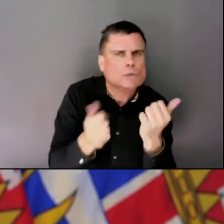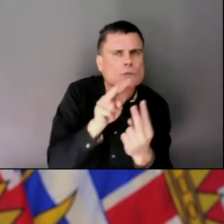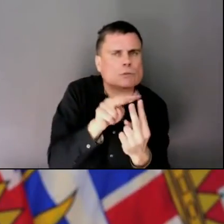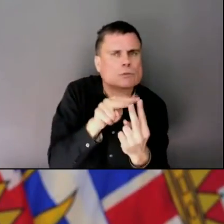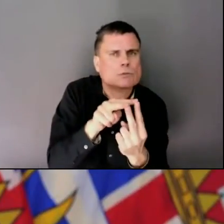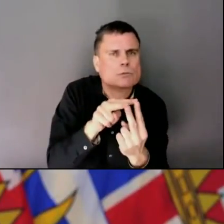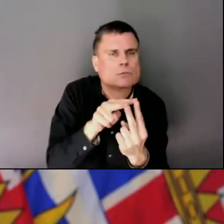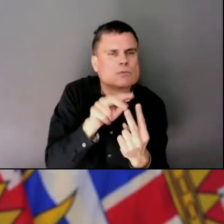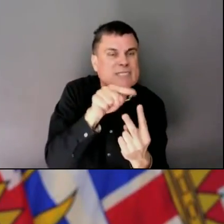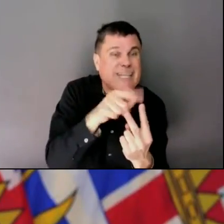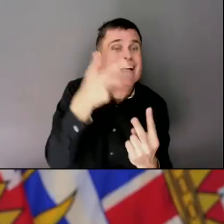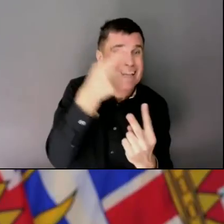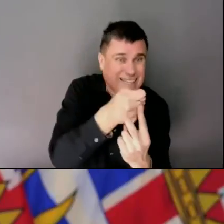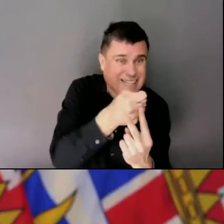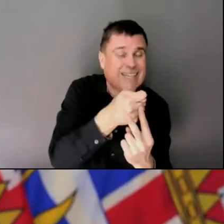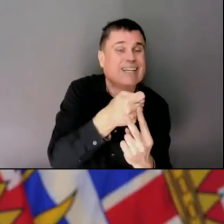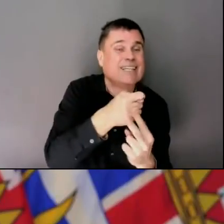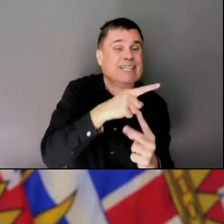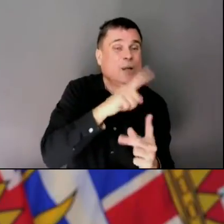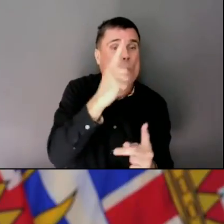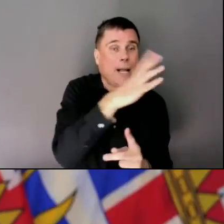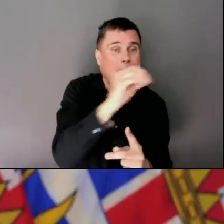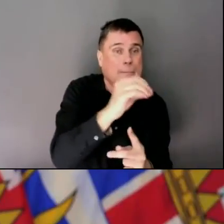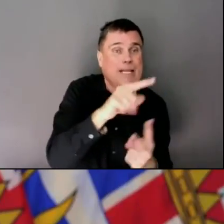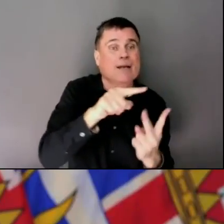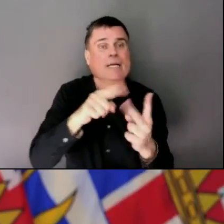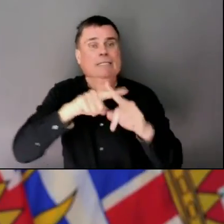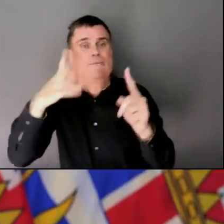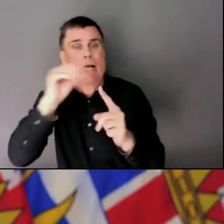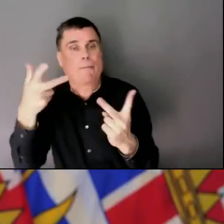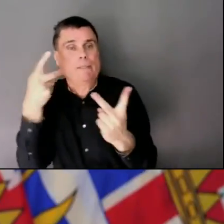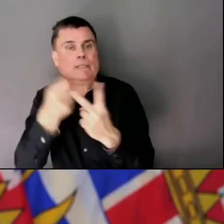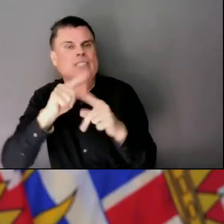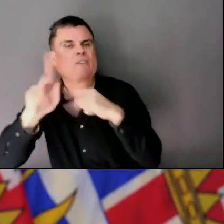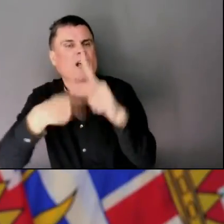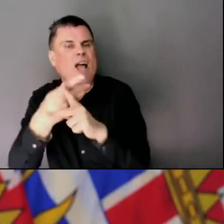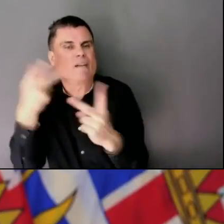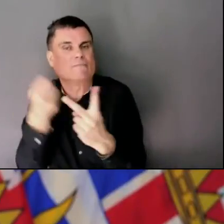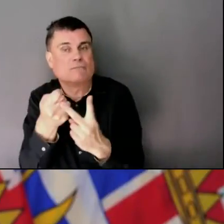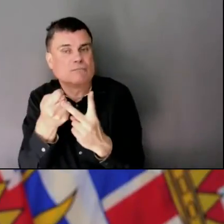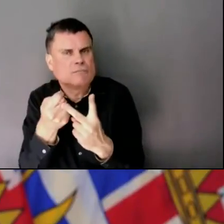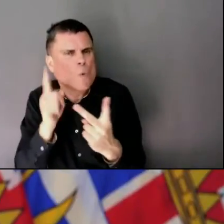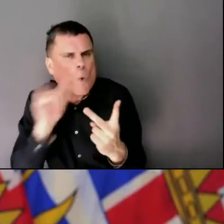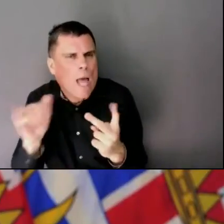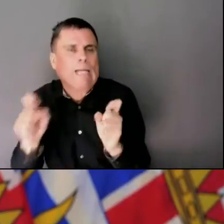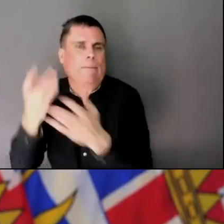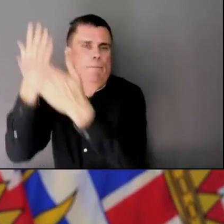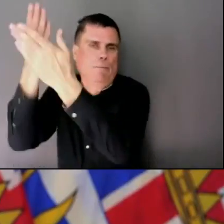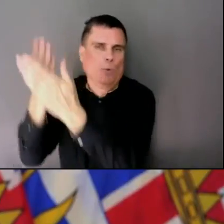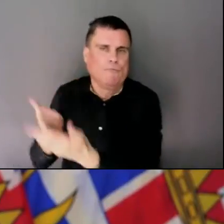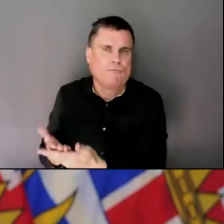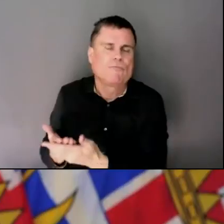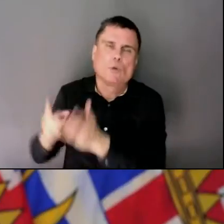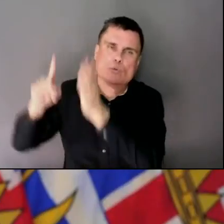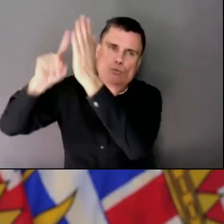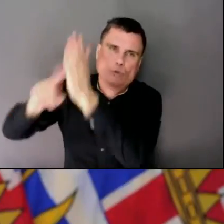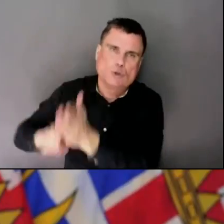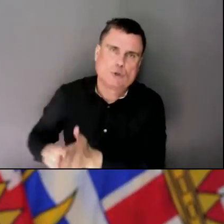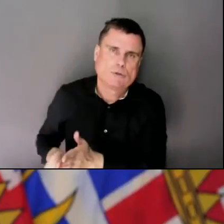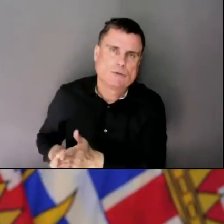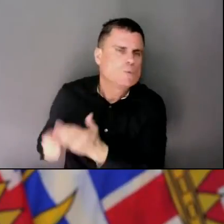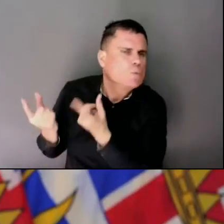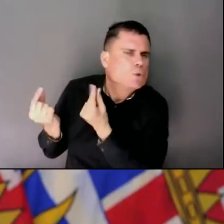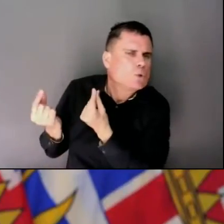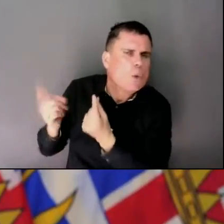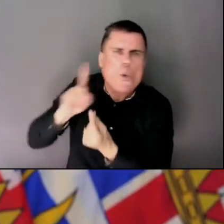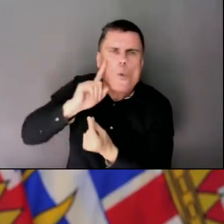we don't have good information to inform one or the other of those decisions, and we'll be continuing to monitor that and to consult